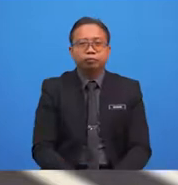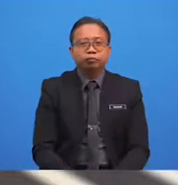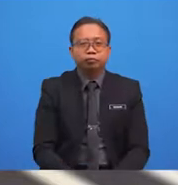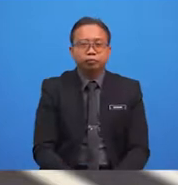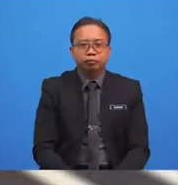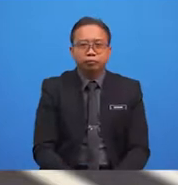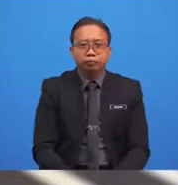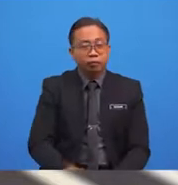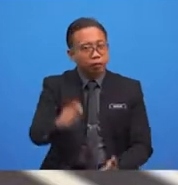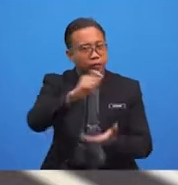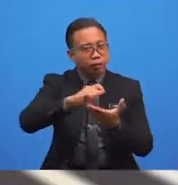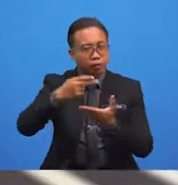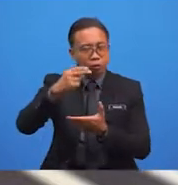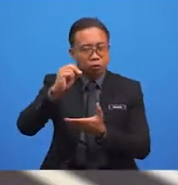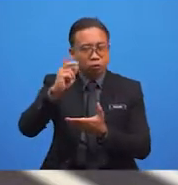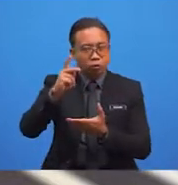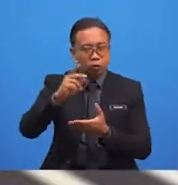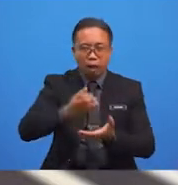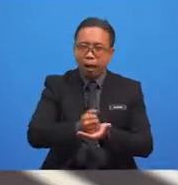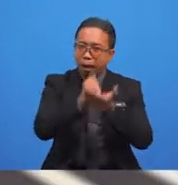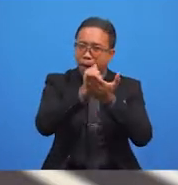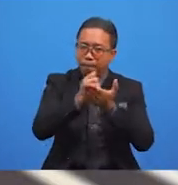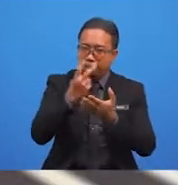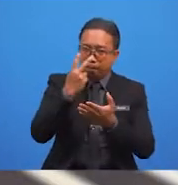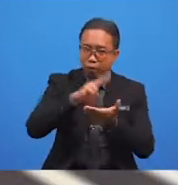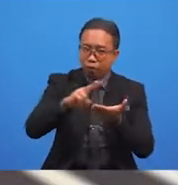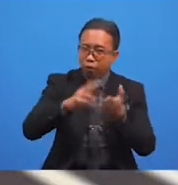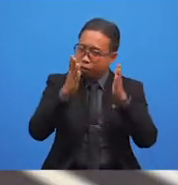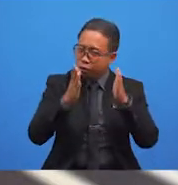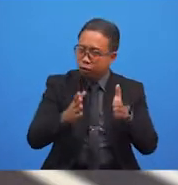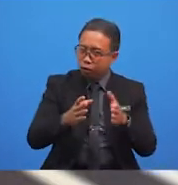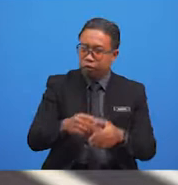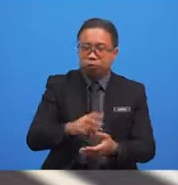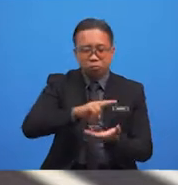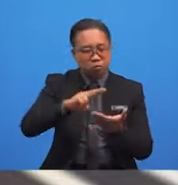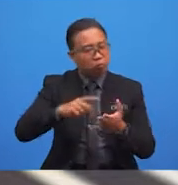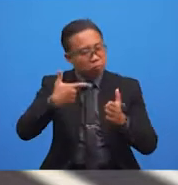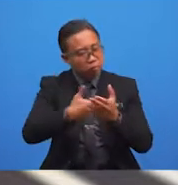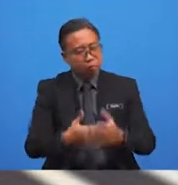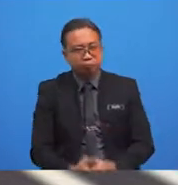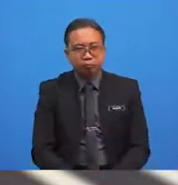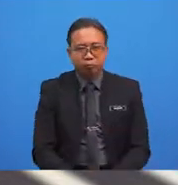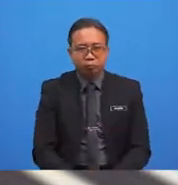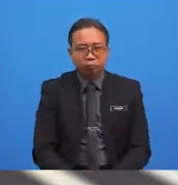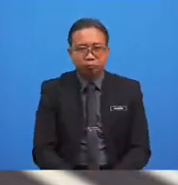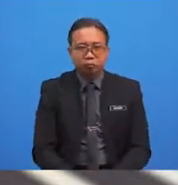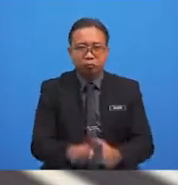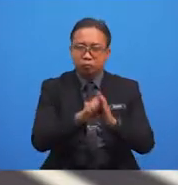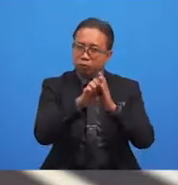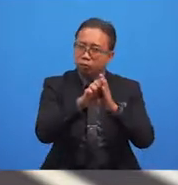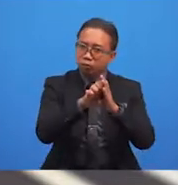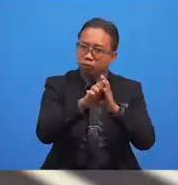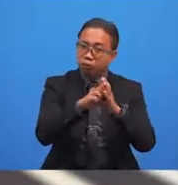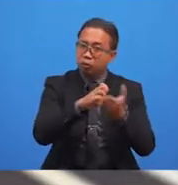So writing a hook sentence helps your reader to read more. From the sample essay, the